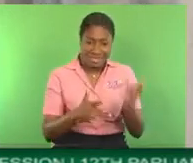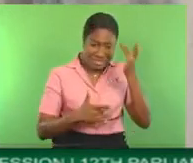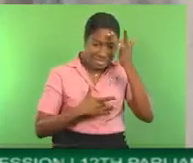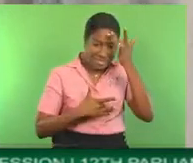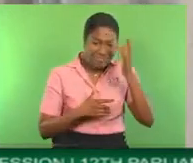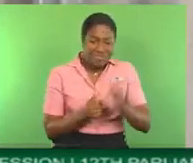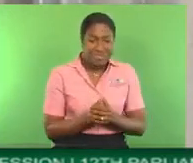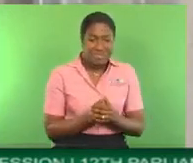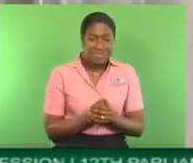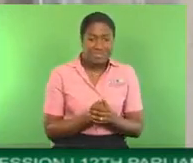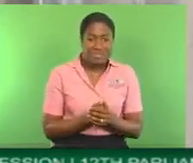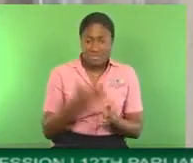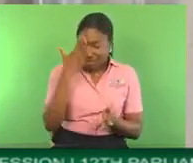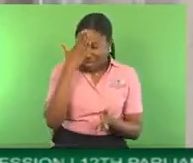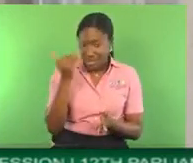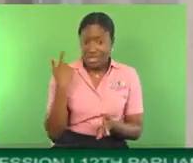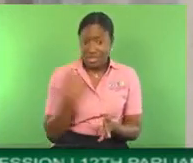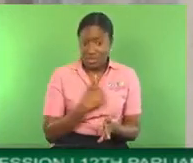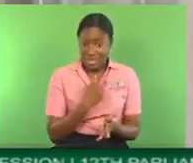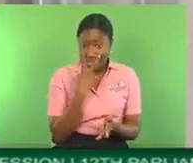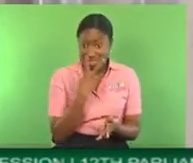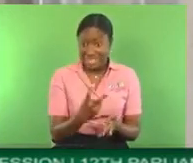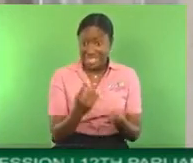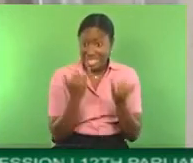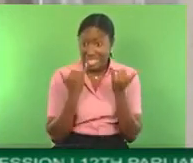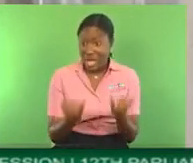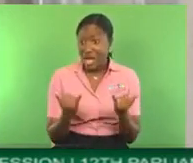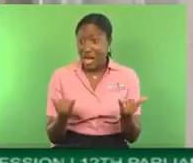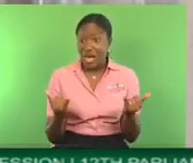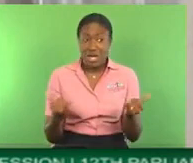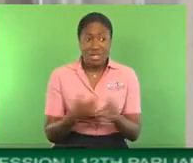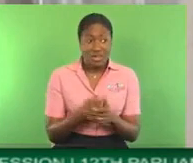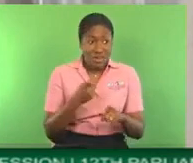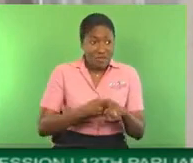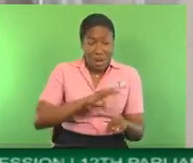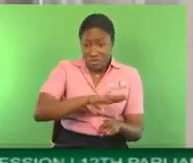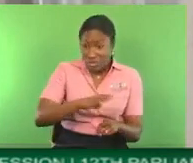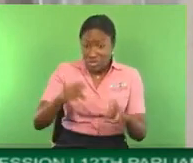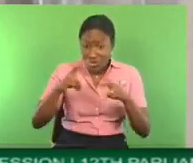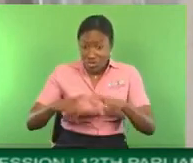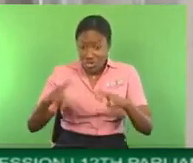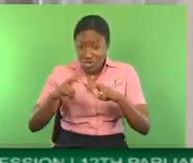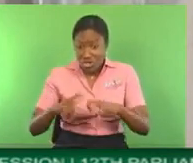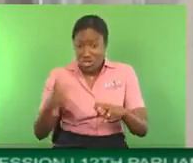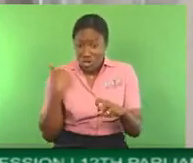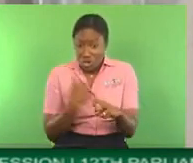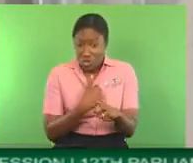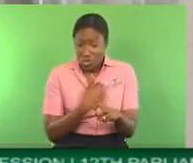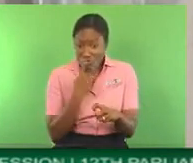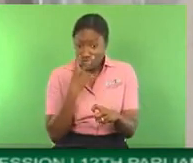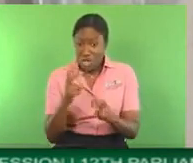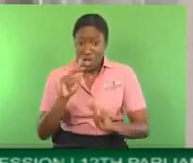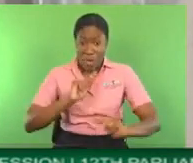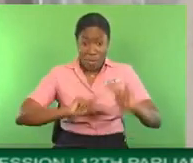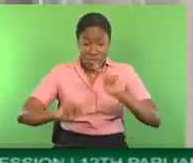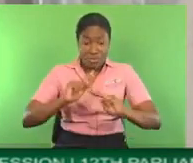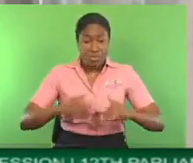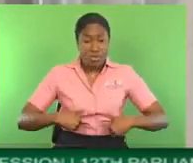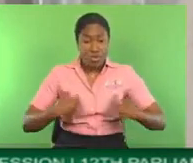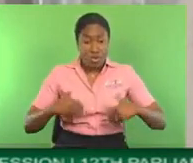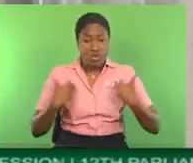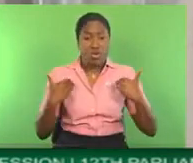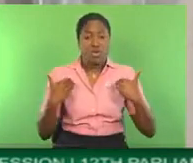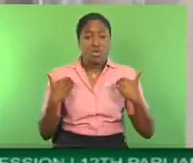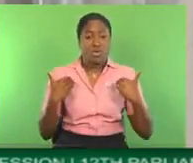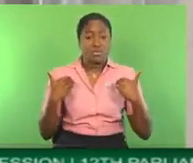Incidentally, Madam Speaker, we are seeing now from all the research that's coming out worldwide that young persons are